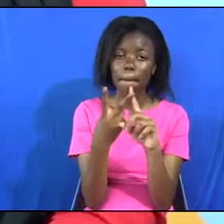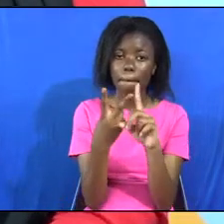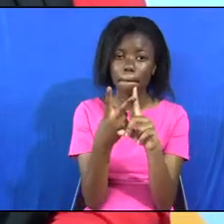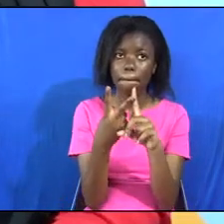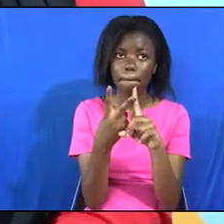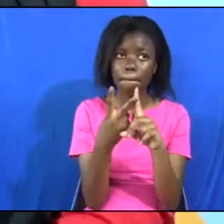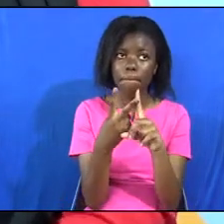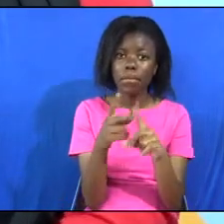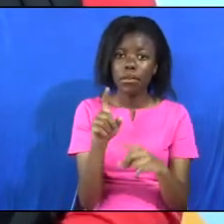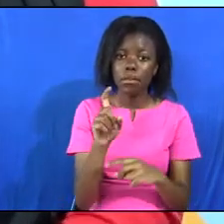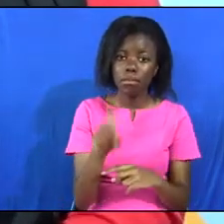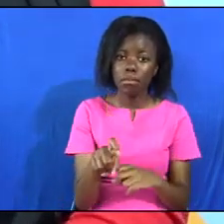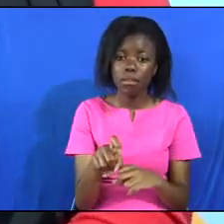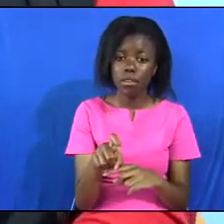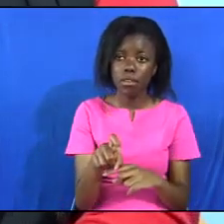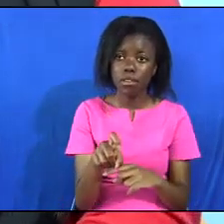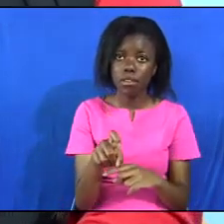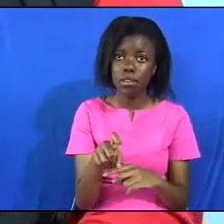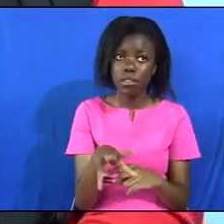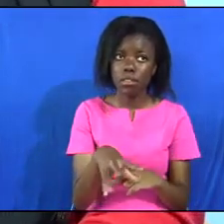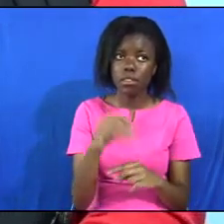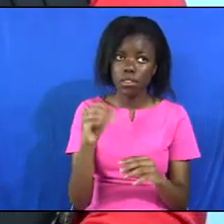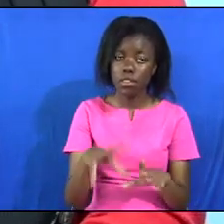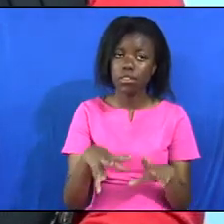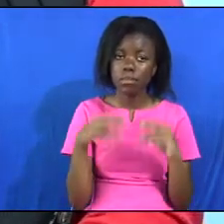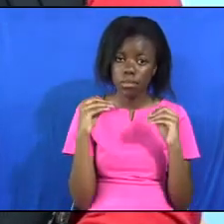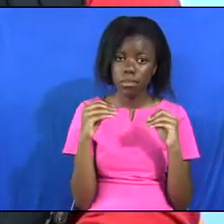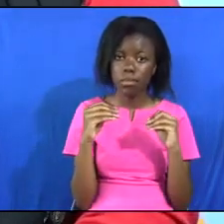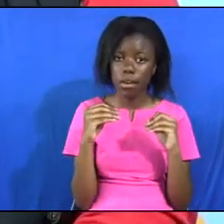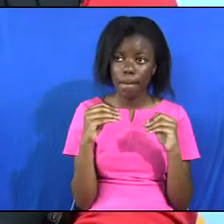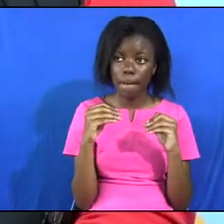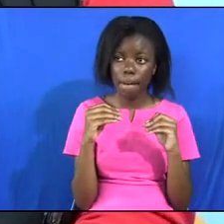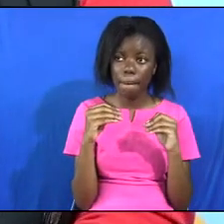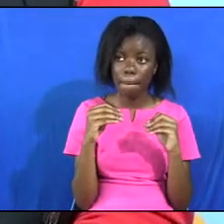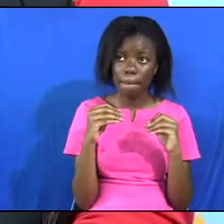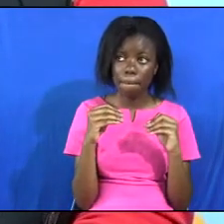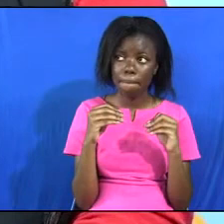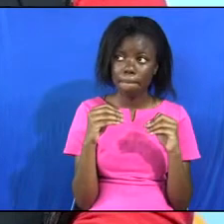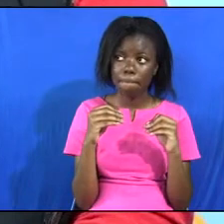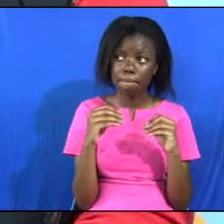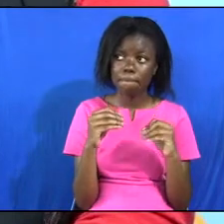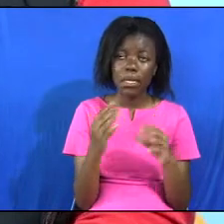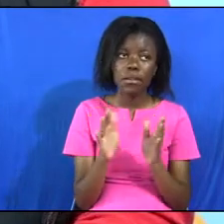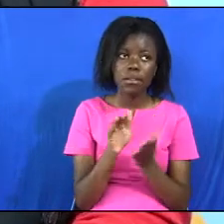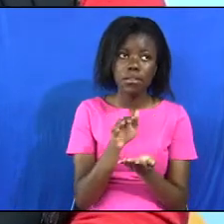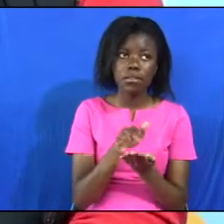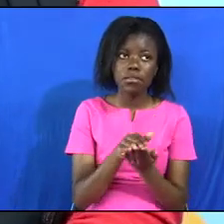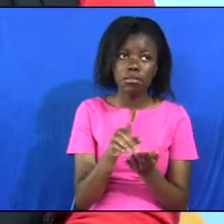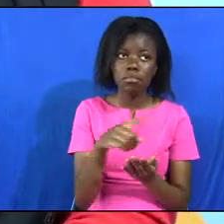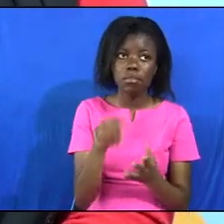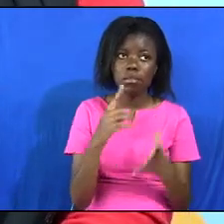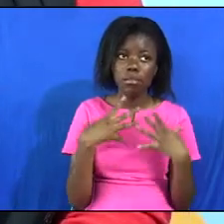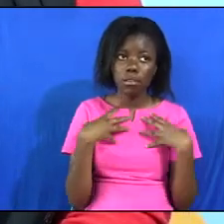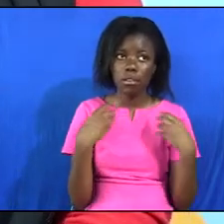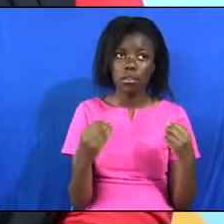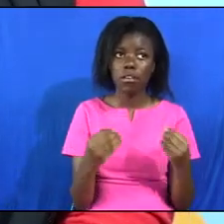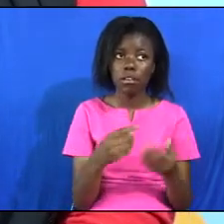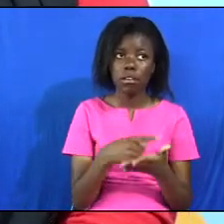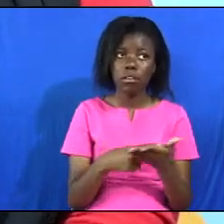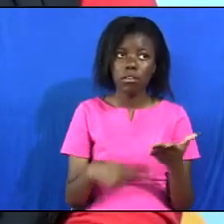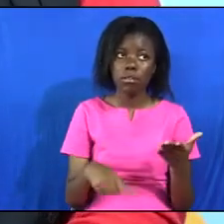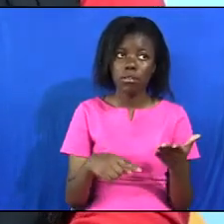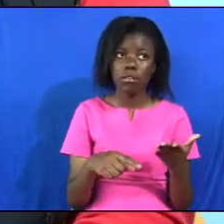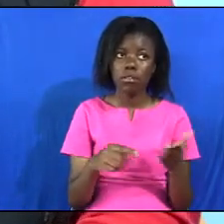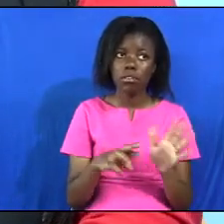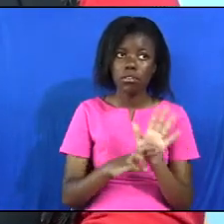we really must take absolute personal responsibility. Take care of our health, know what our triggers